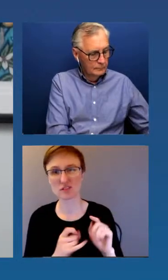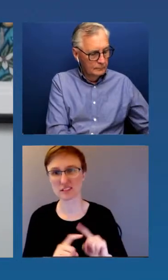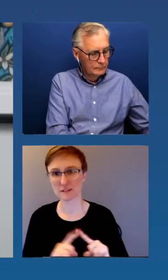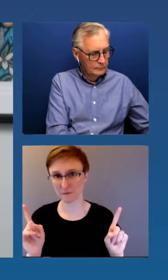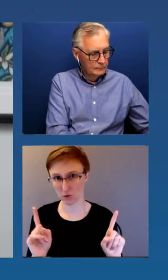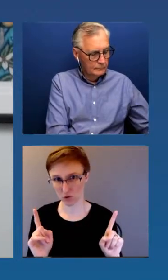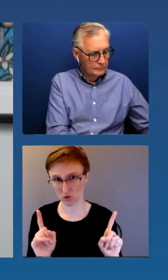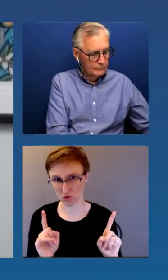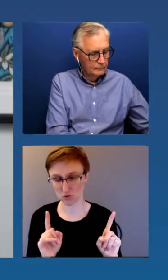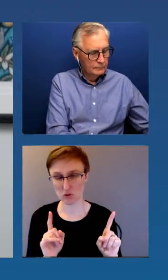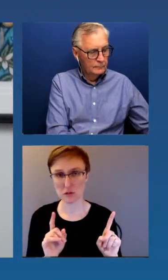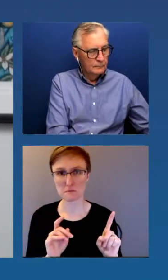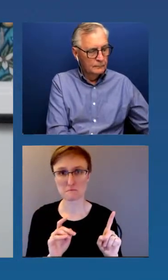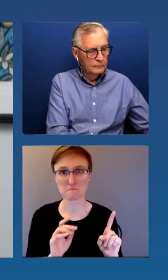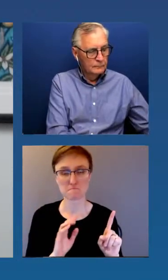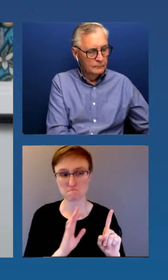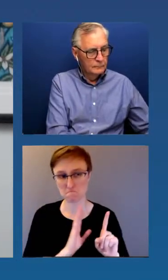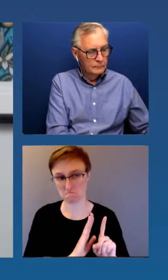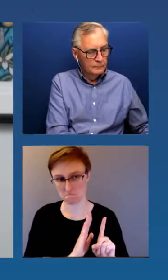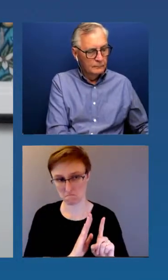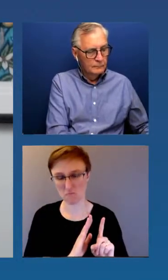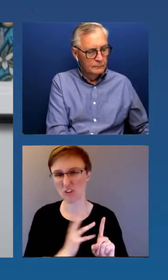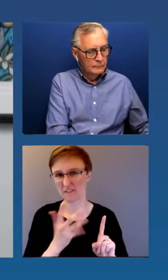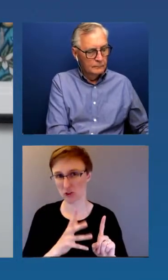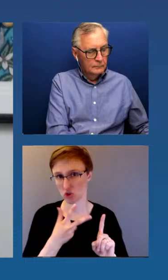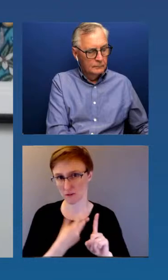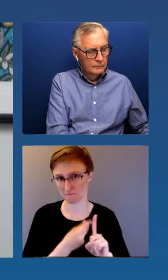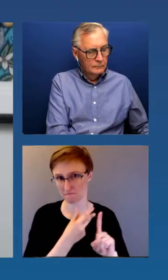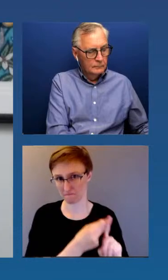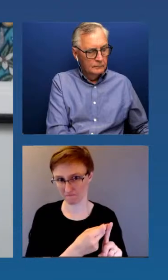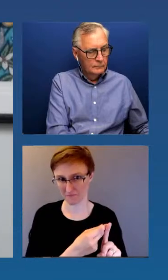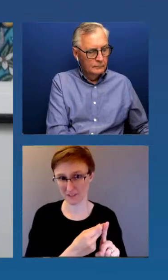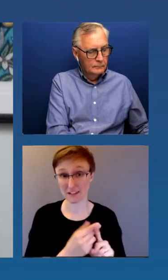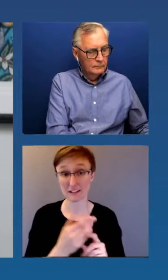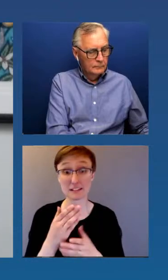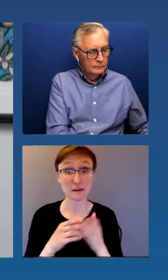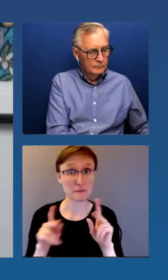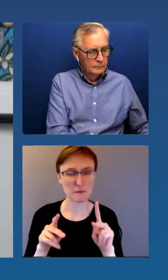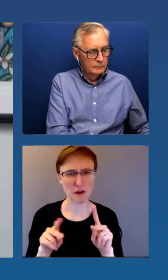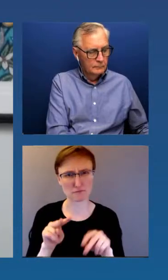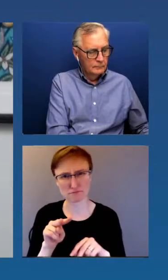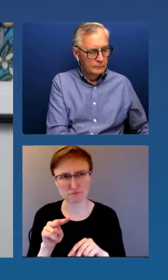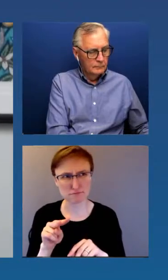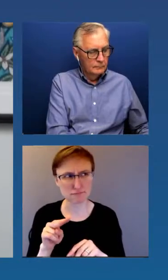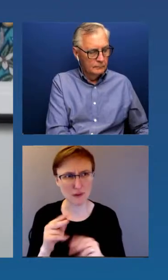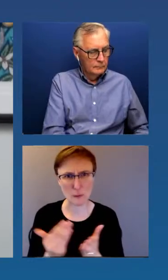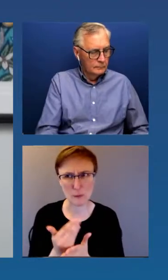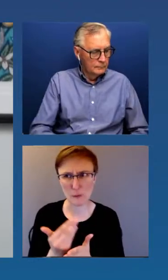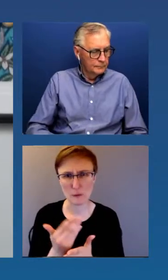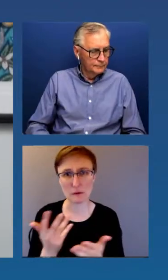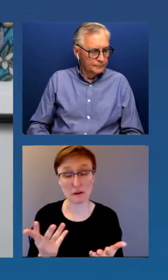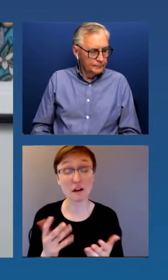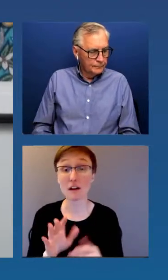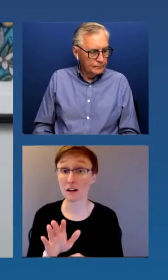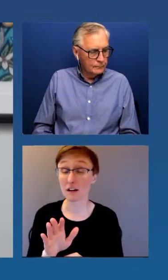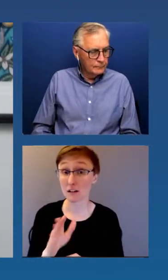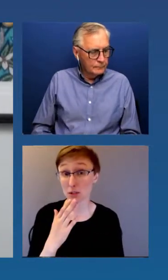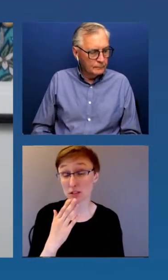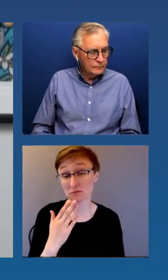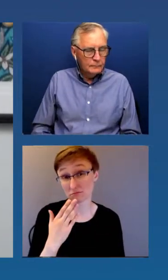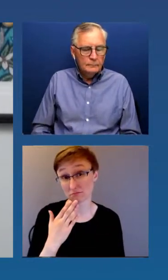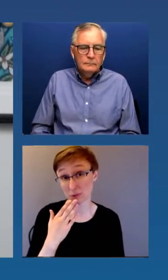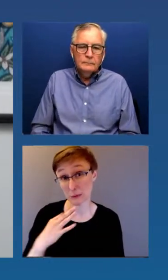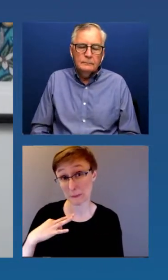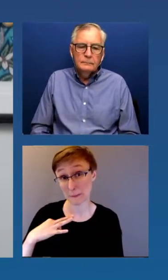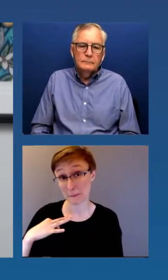that, again, for people who might not have heard this before, they're watching, it's an advantage when you think about